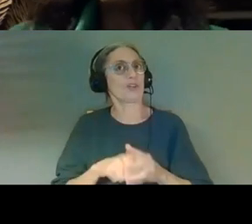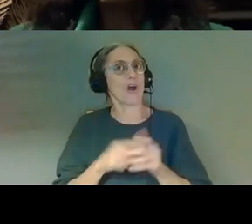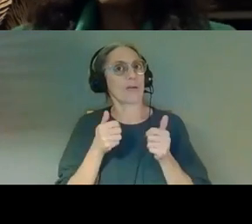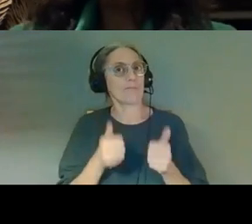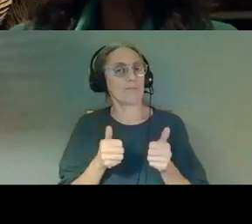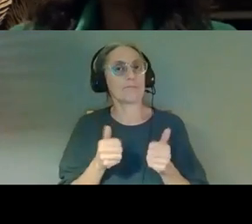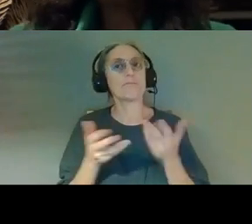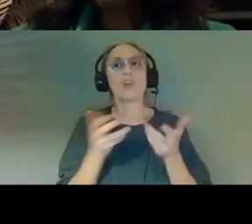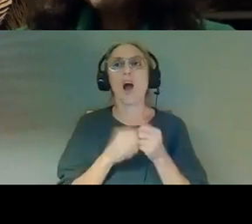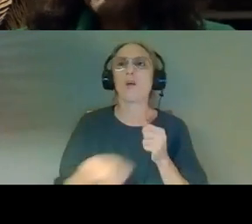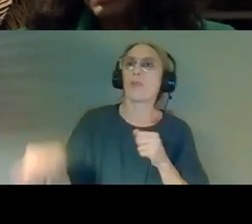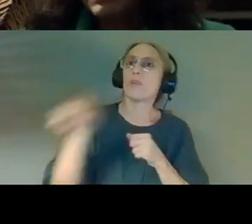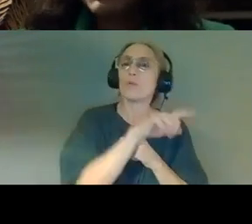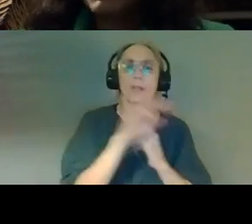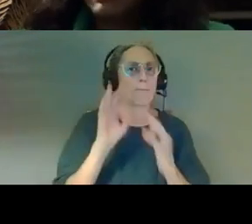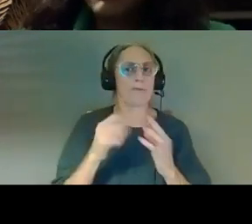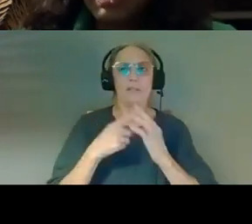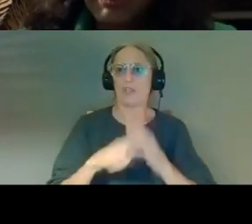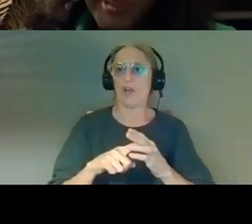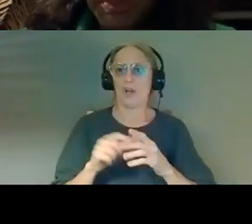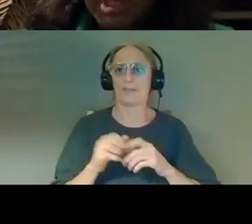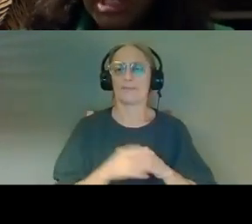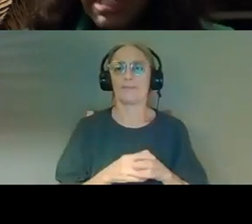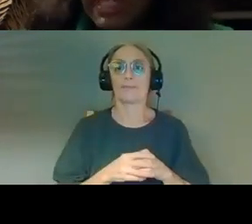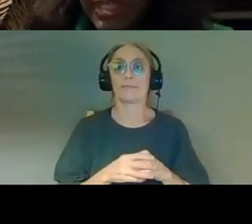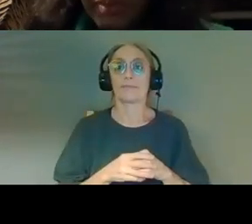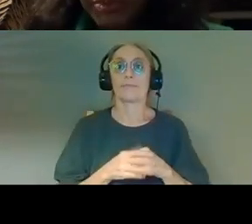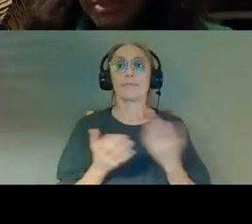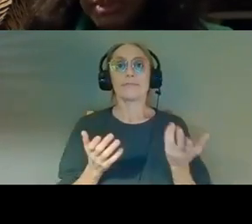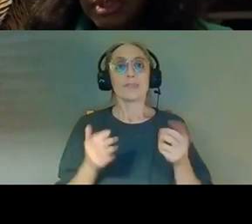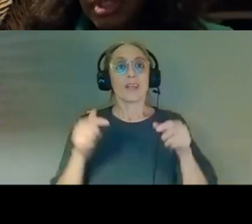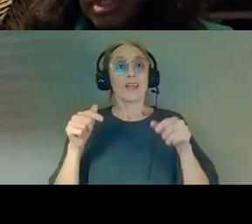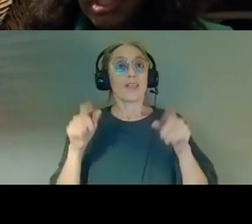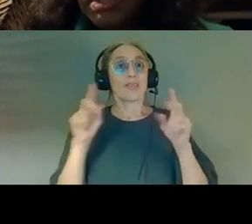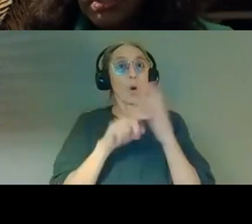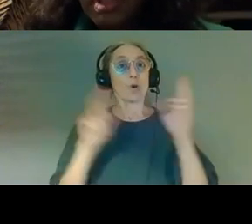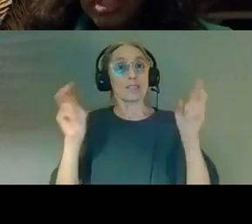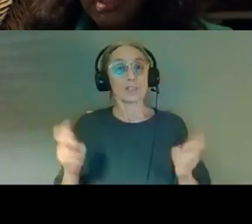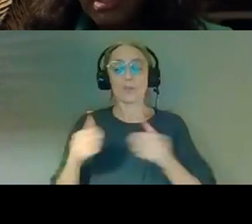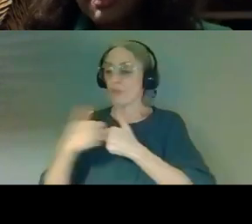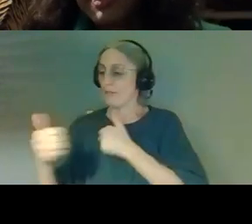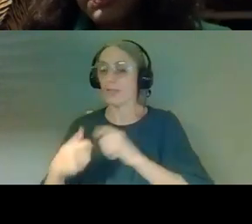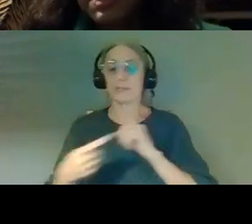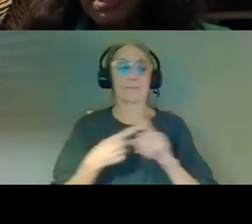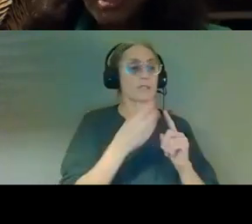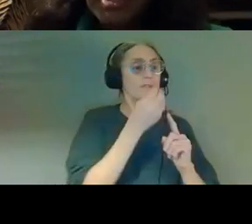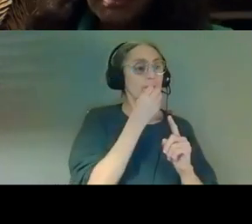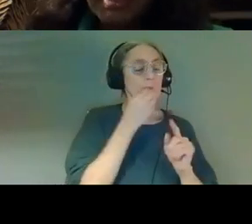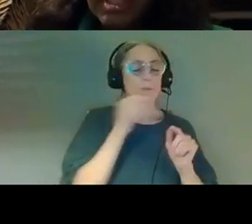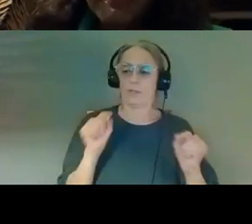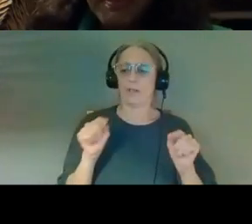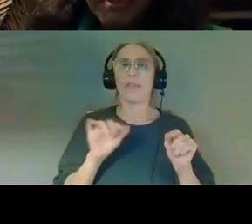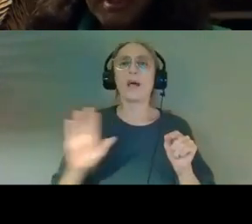most of the time, this is your area of specialty, it's not ours. It is your area of specialty.